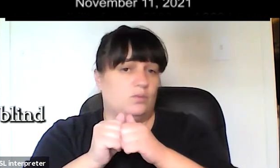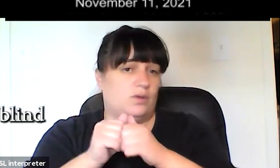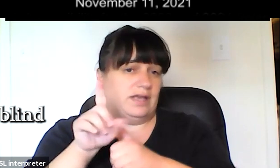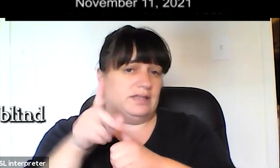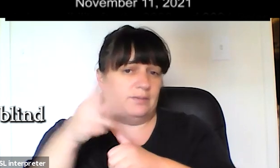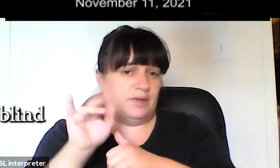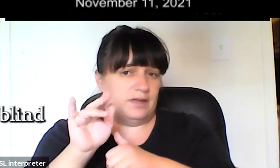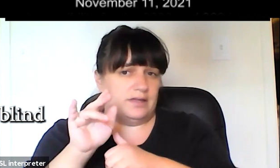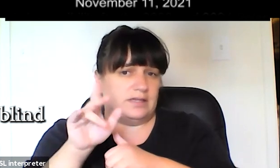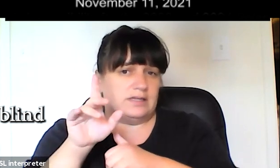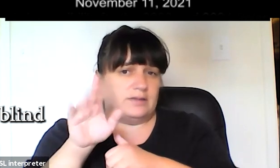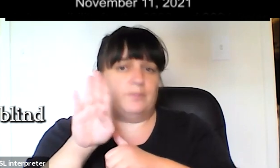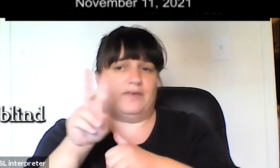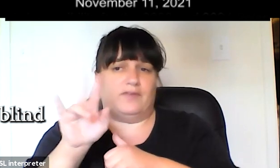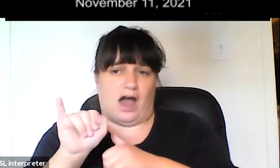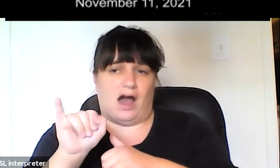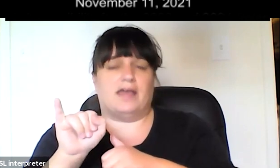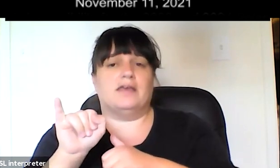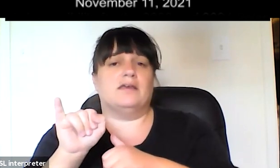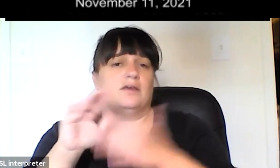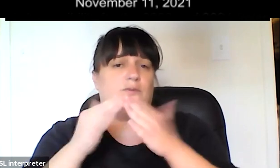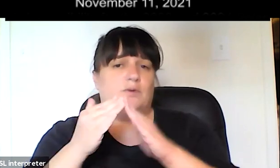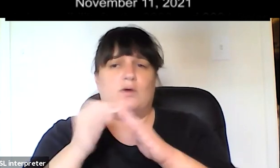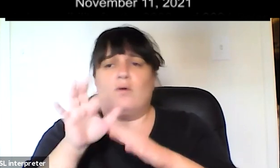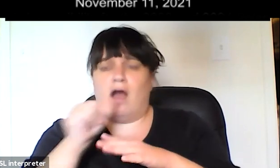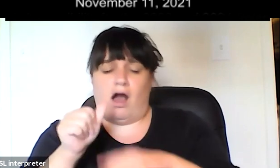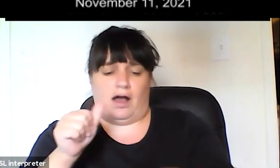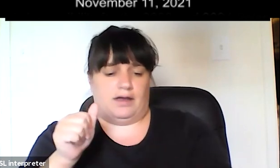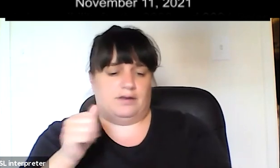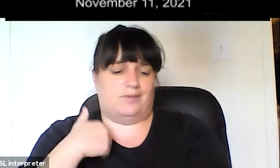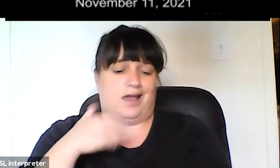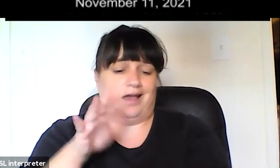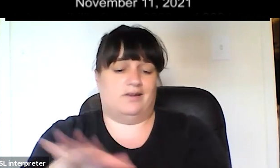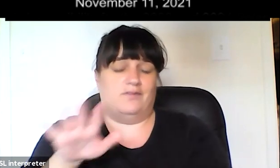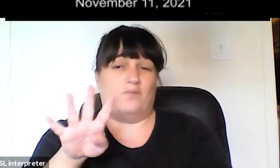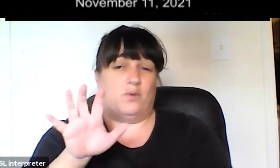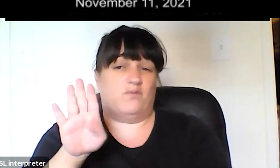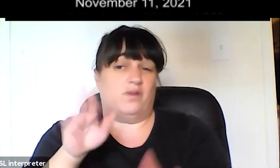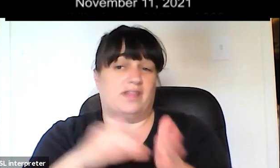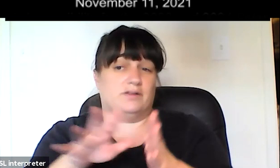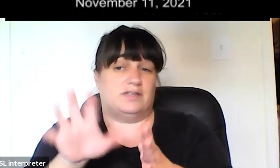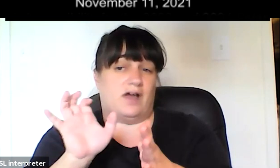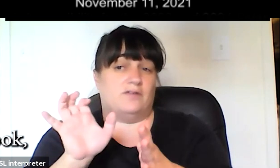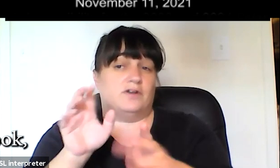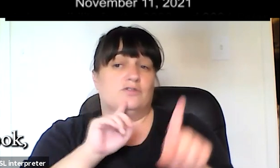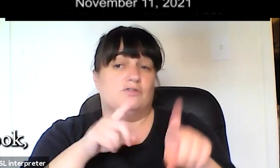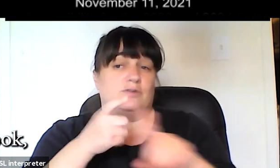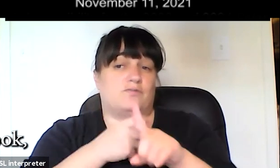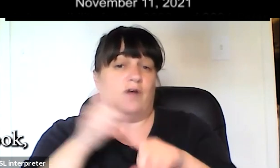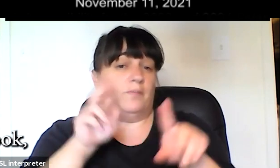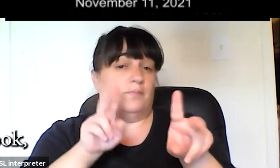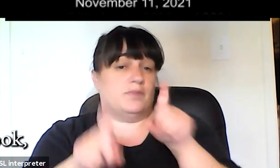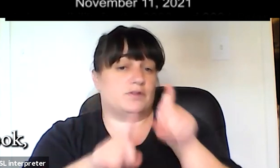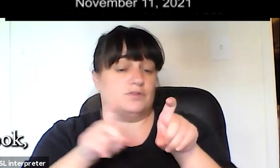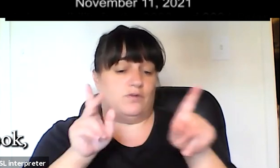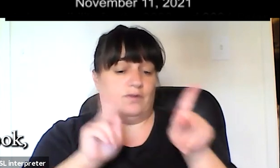communities, people who are blind or low vision, as well as not. And we had about 4,500 responses from the survey, including people who